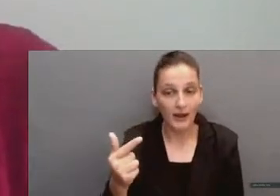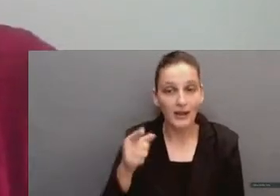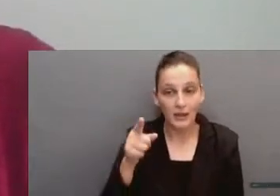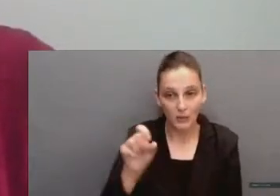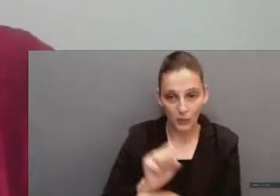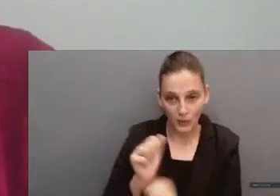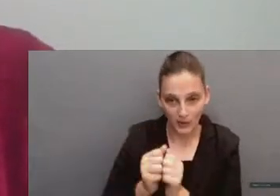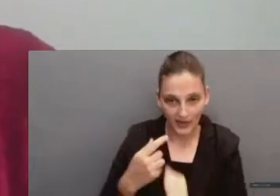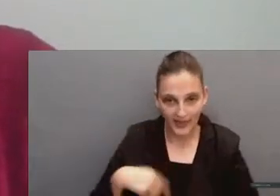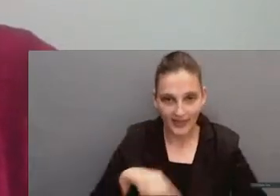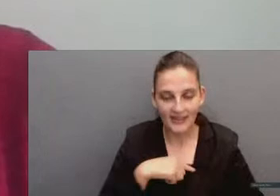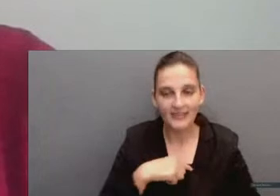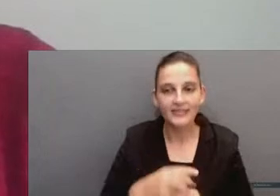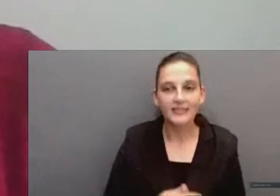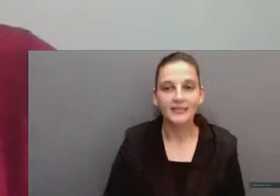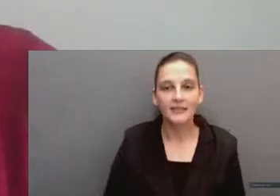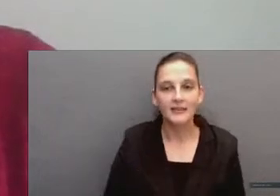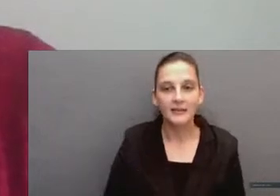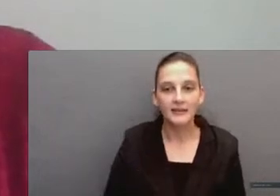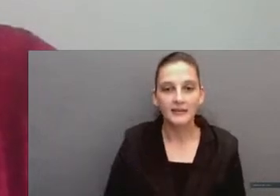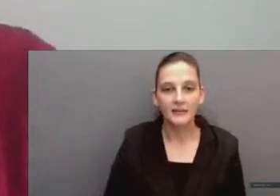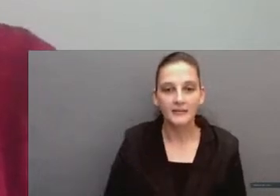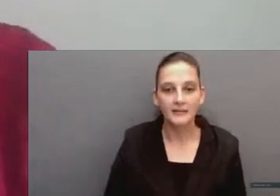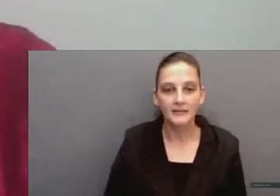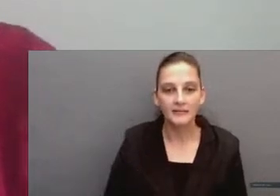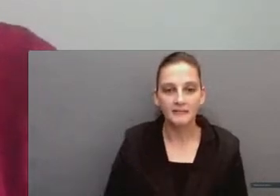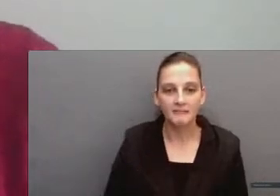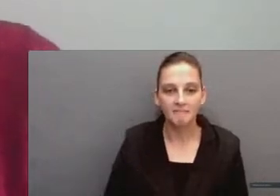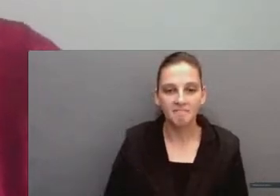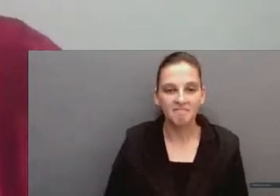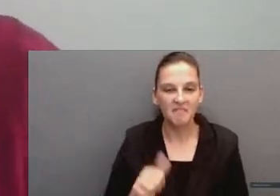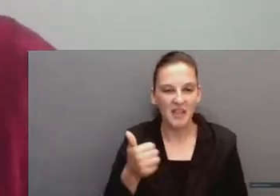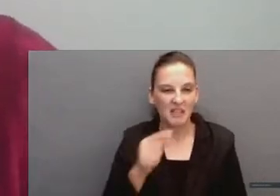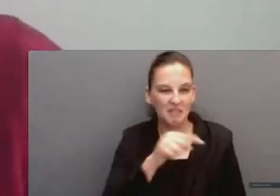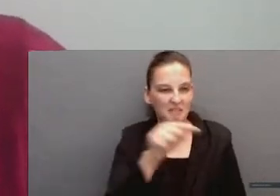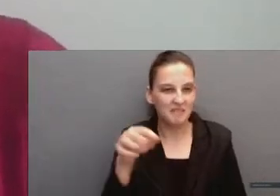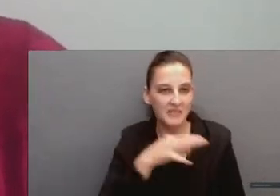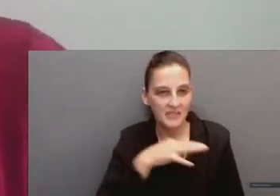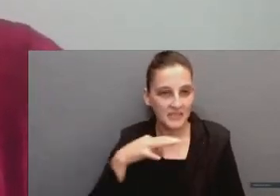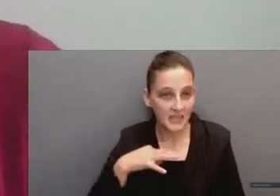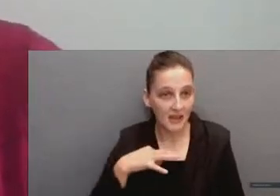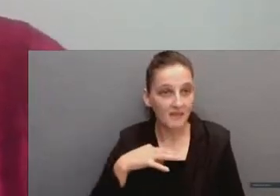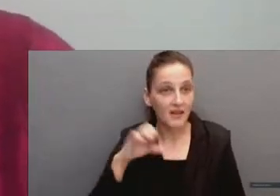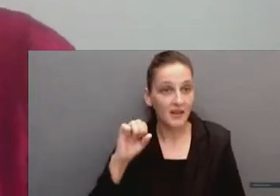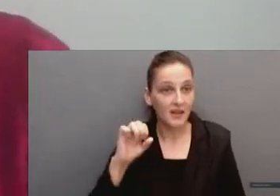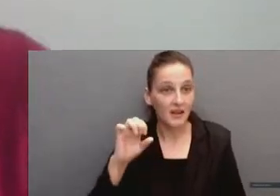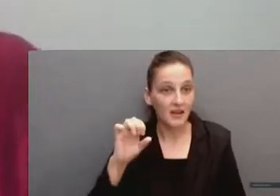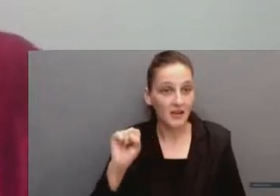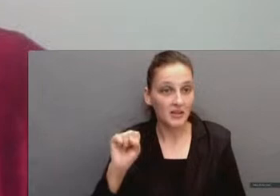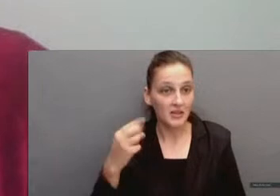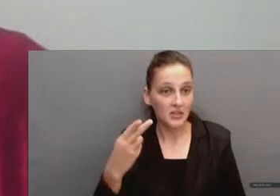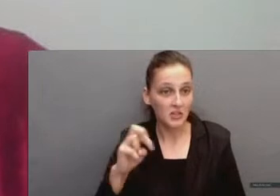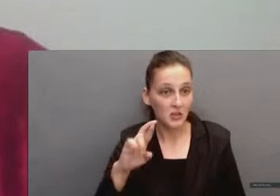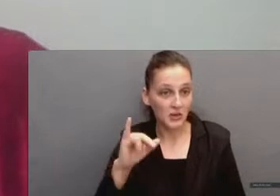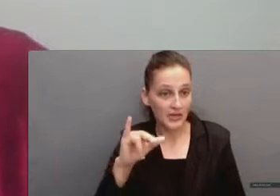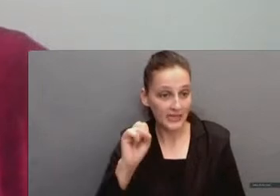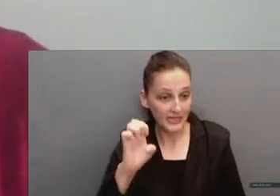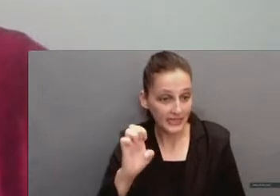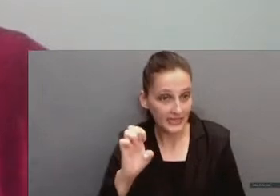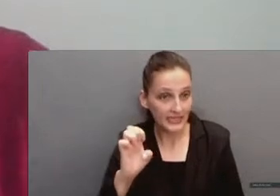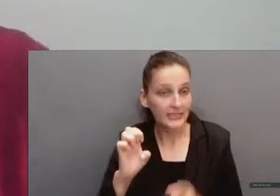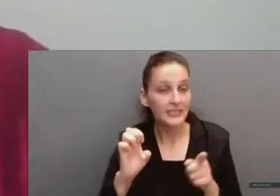us, as well as other staff team, Cherise, who has also